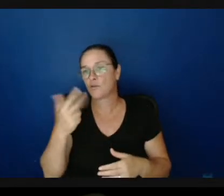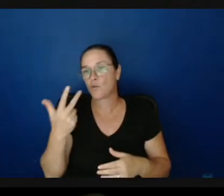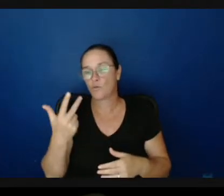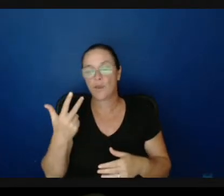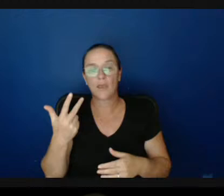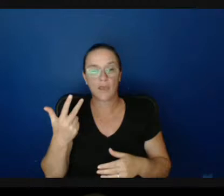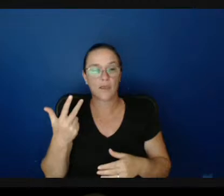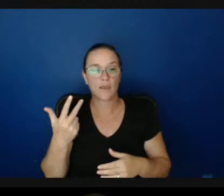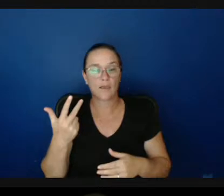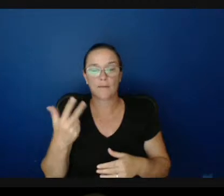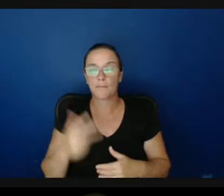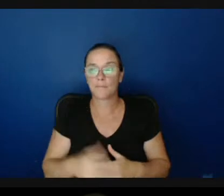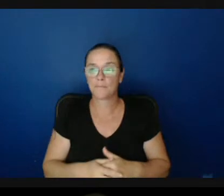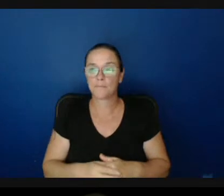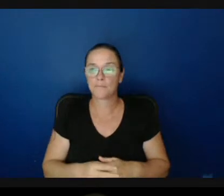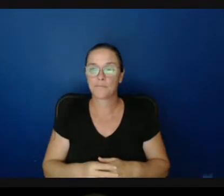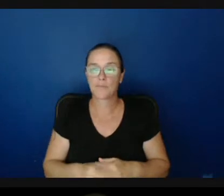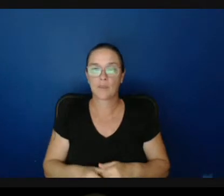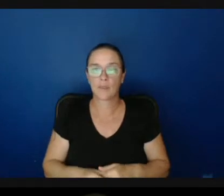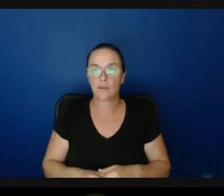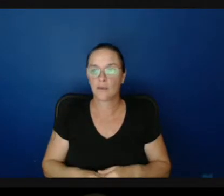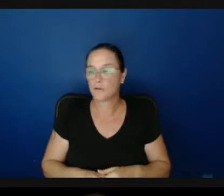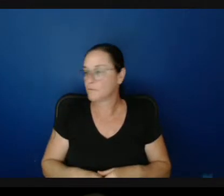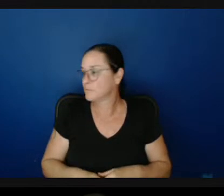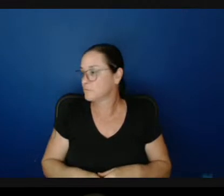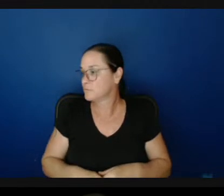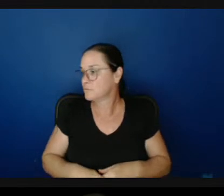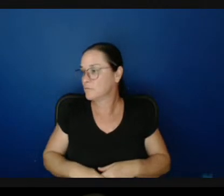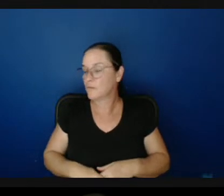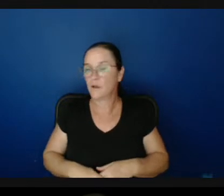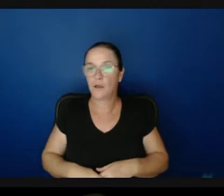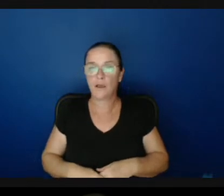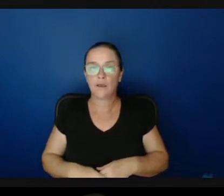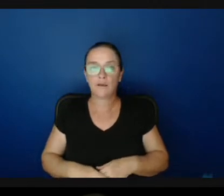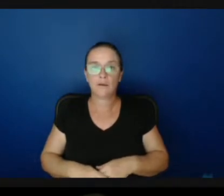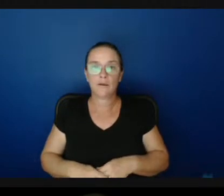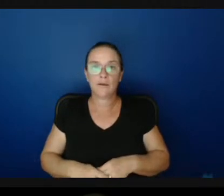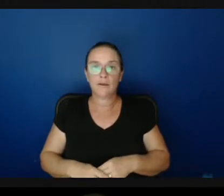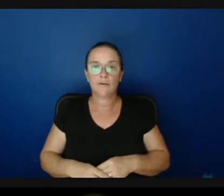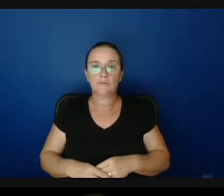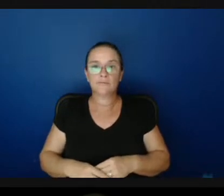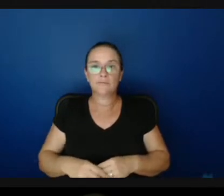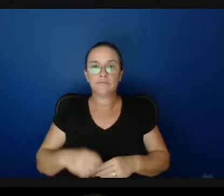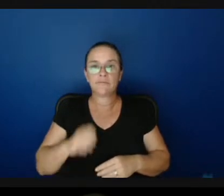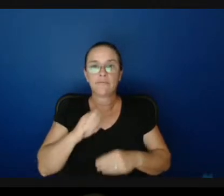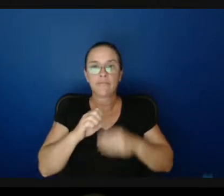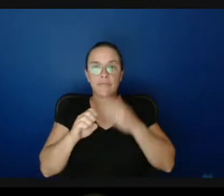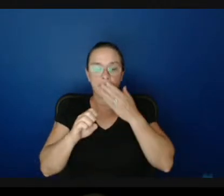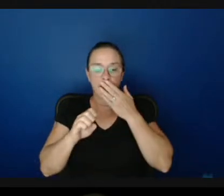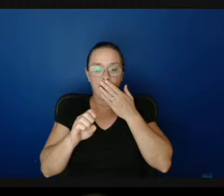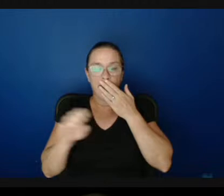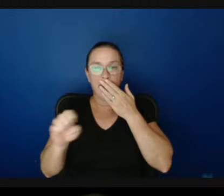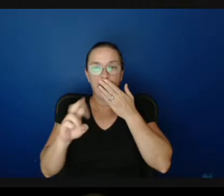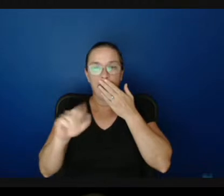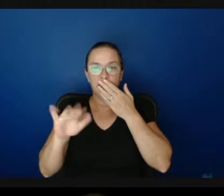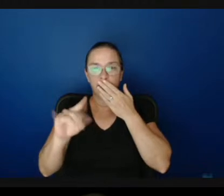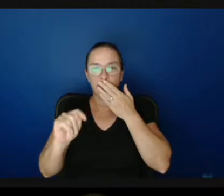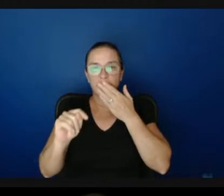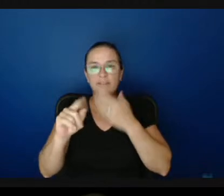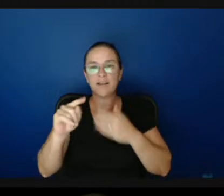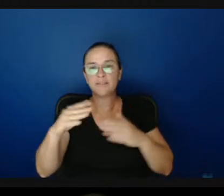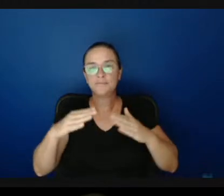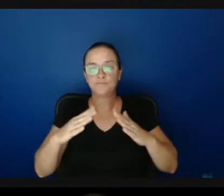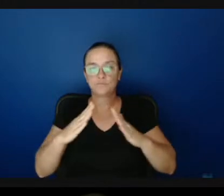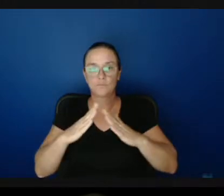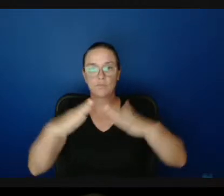we referred to in the summary. The East Rift tilt over the last week is a little more zoomed in for us to compare. The blue line